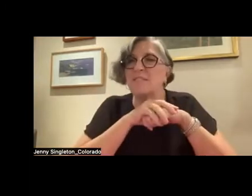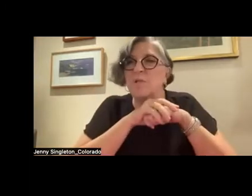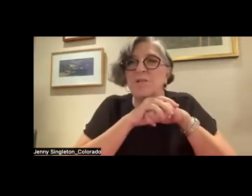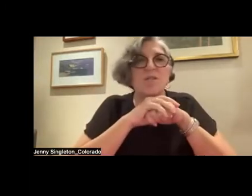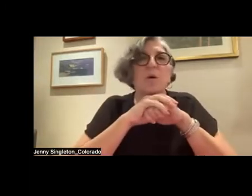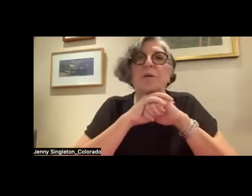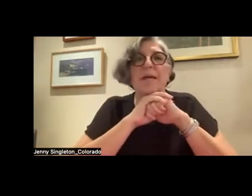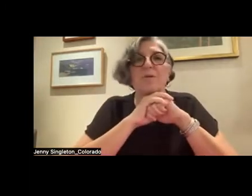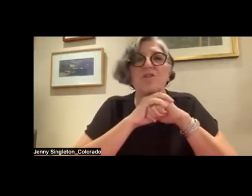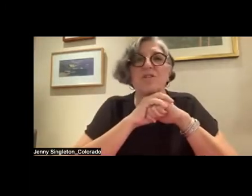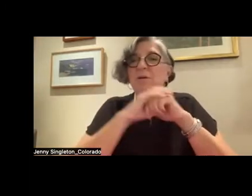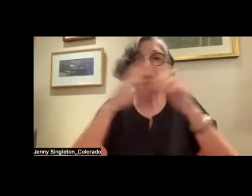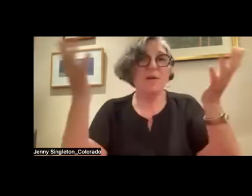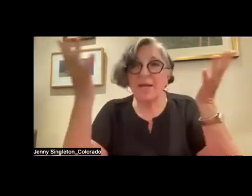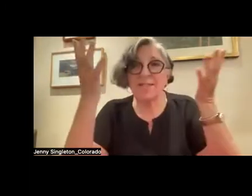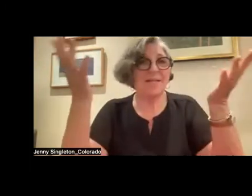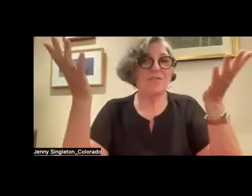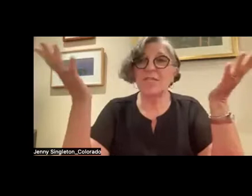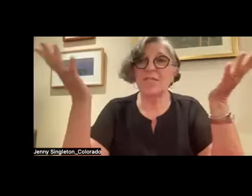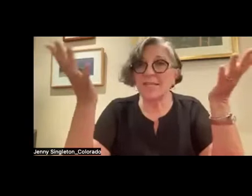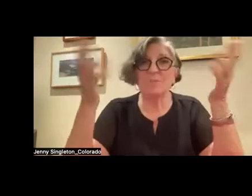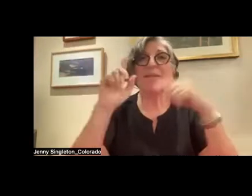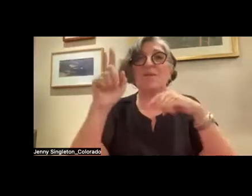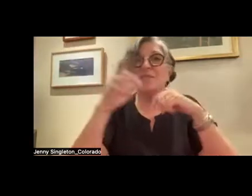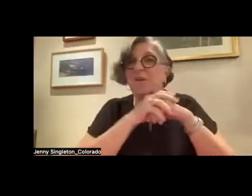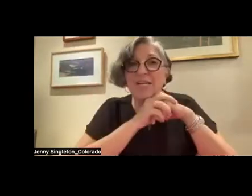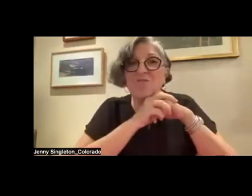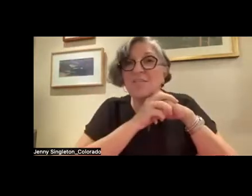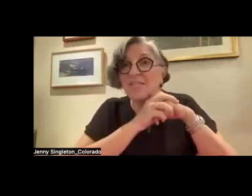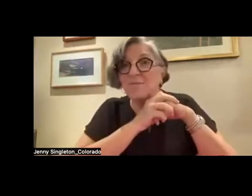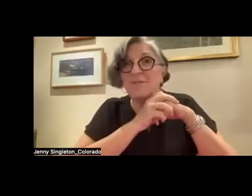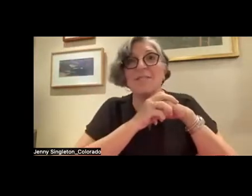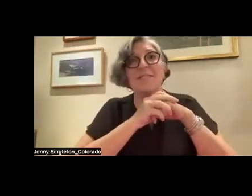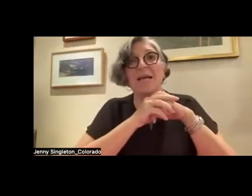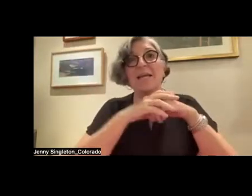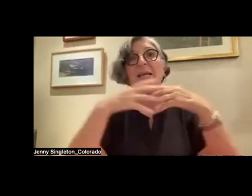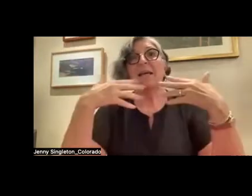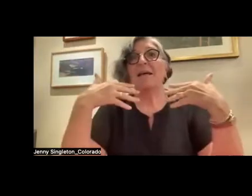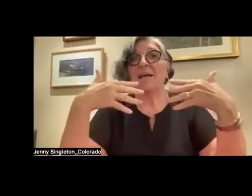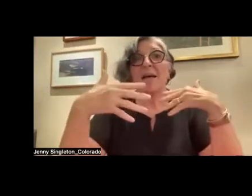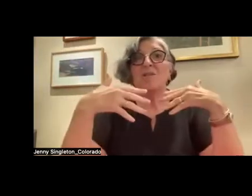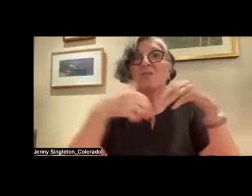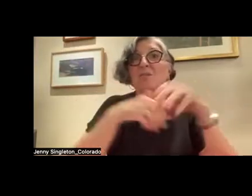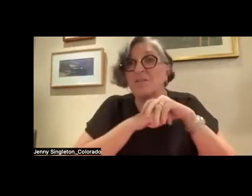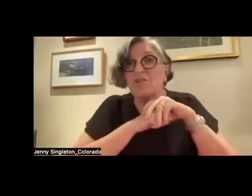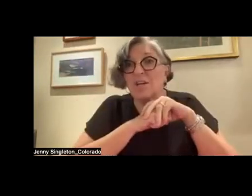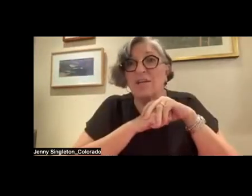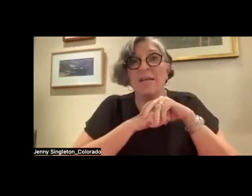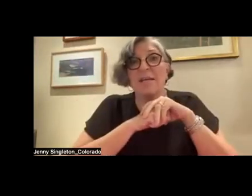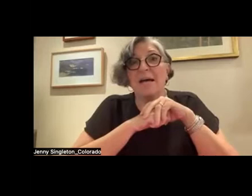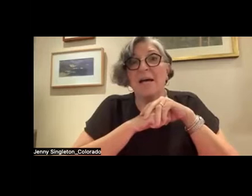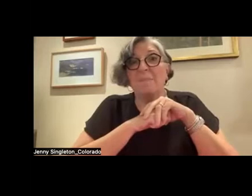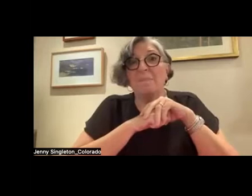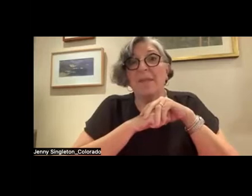if it's similar to spoken language. So in many ways, the answer is yes, but there are some very interesting differences. And as I do research